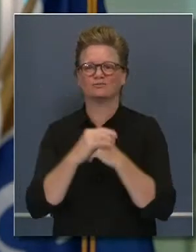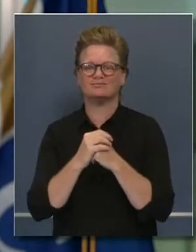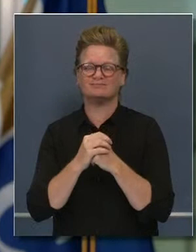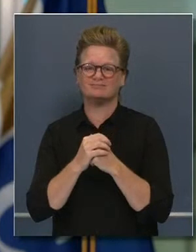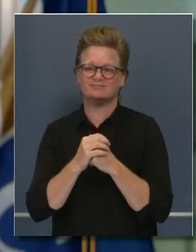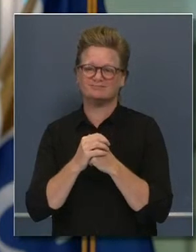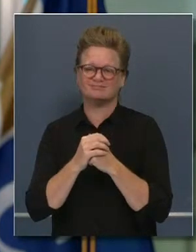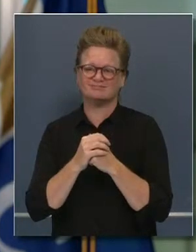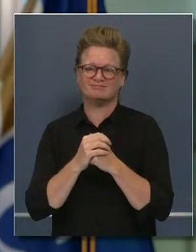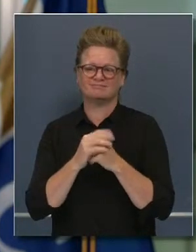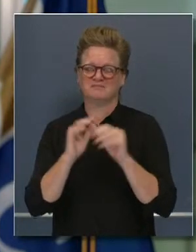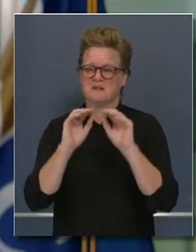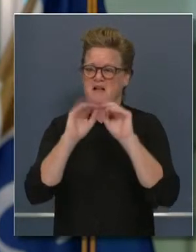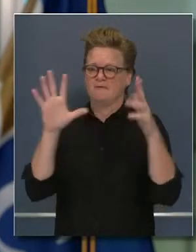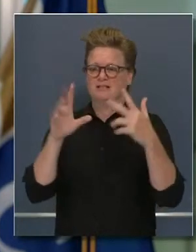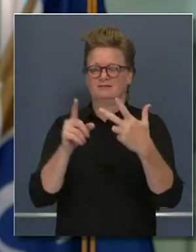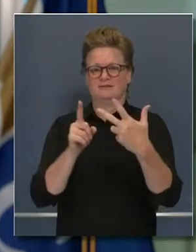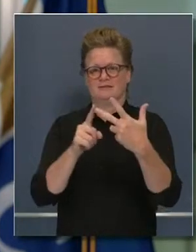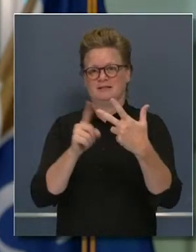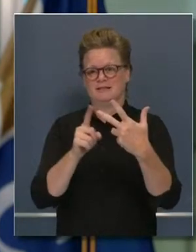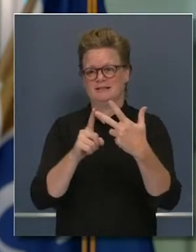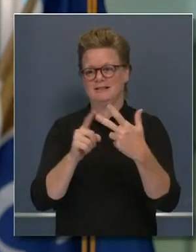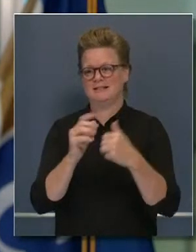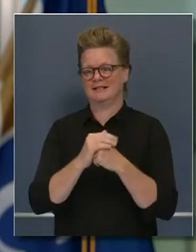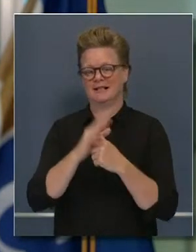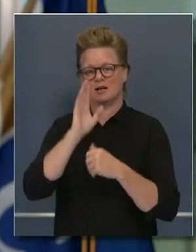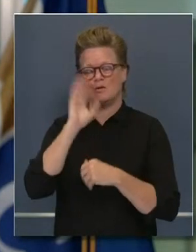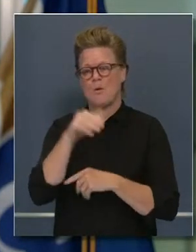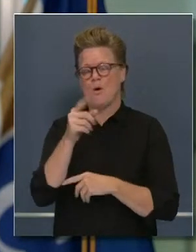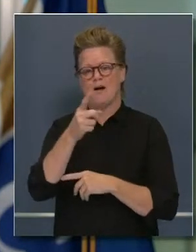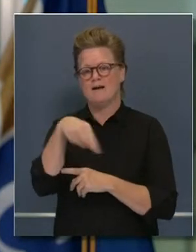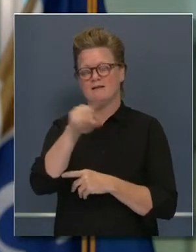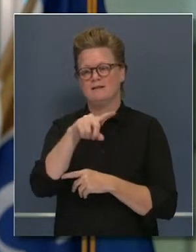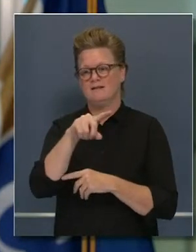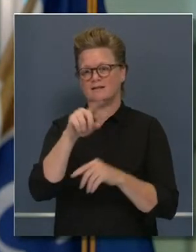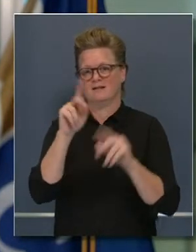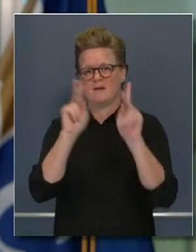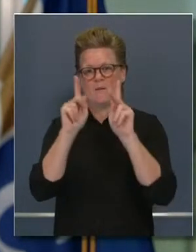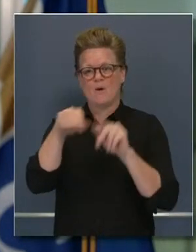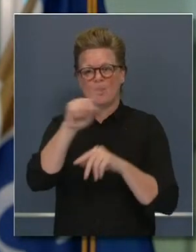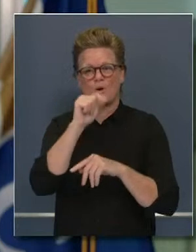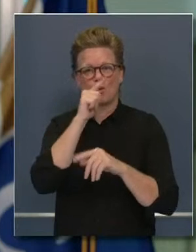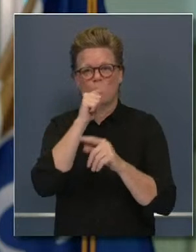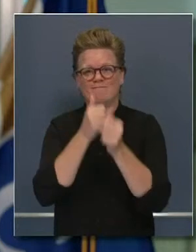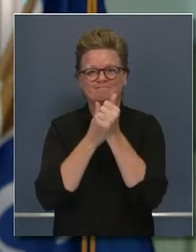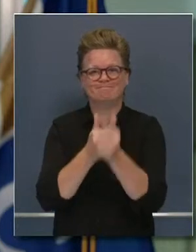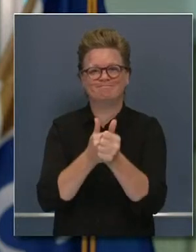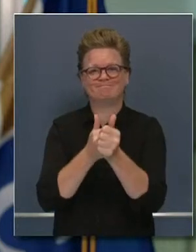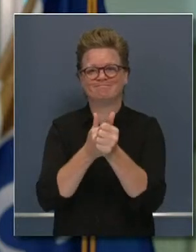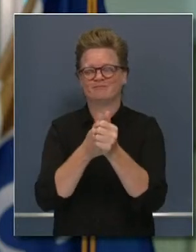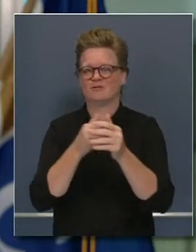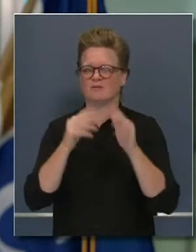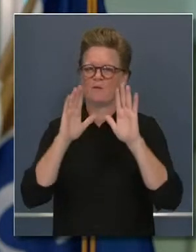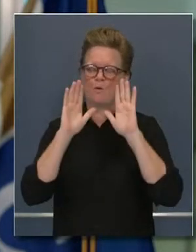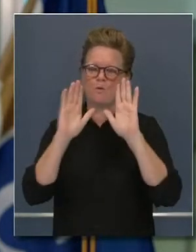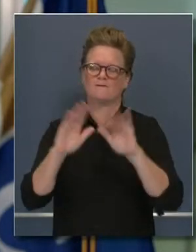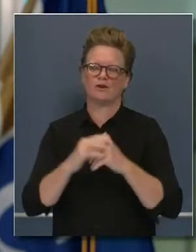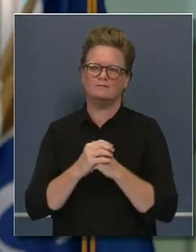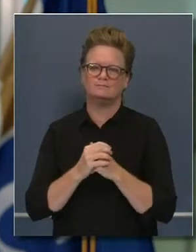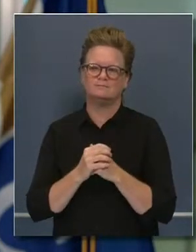and obviously the task that's in front of us that's self-evident in addressing the need to